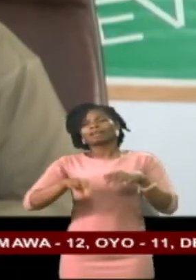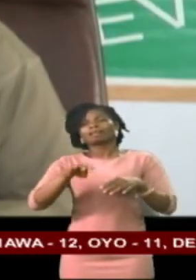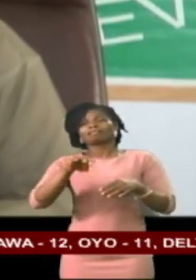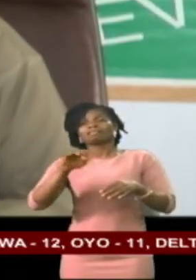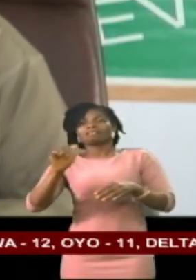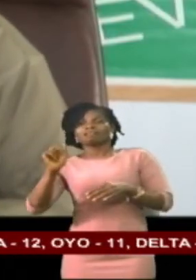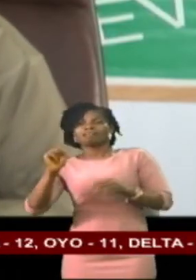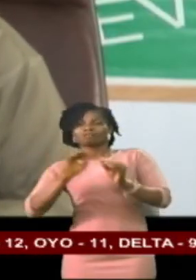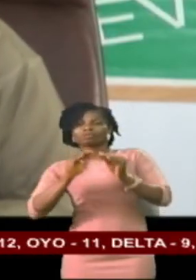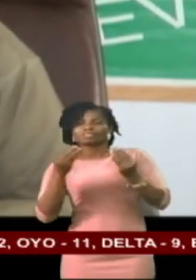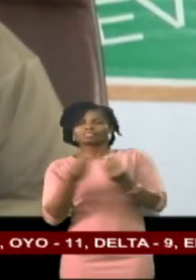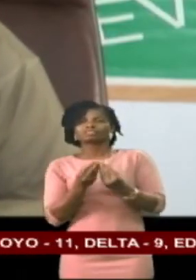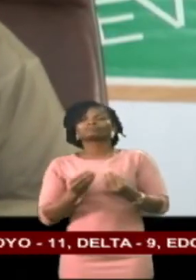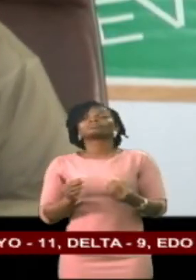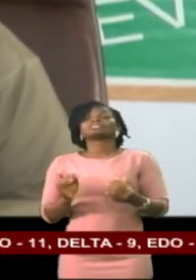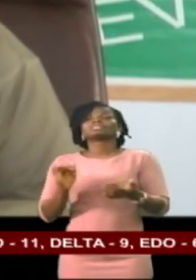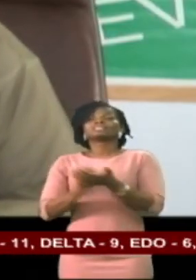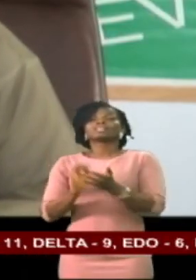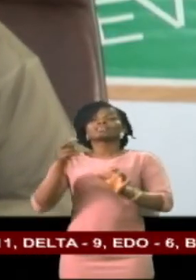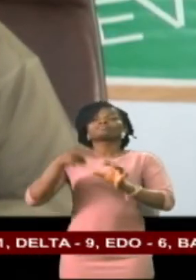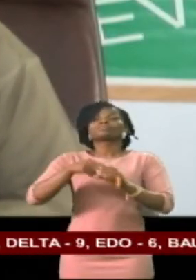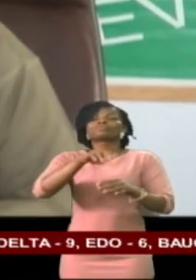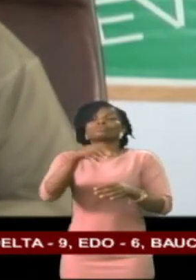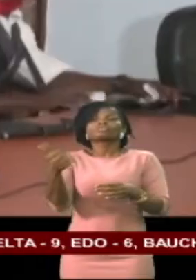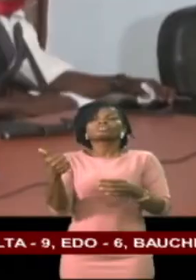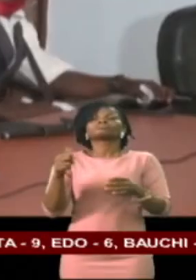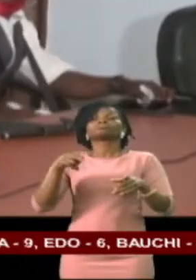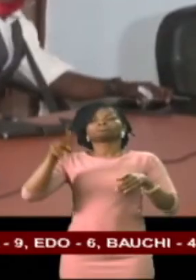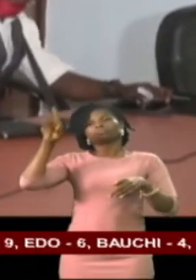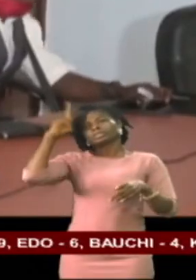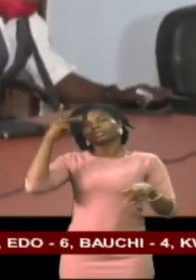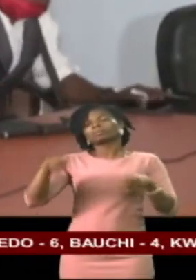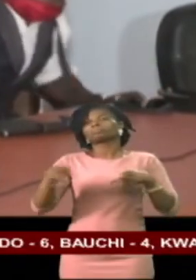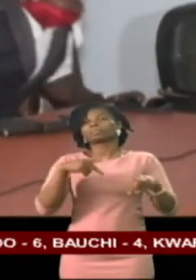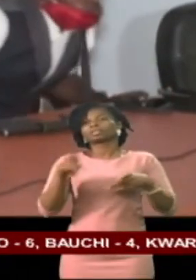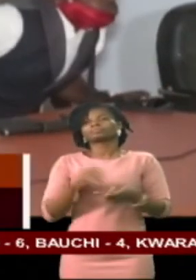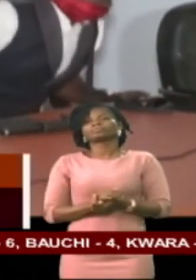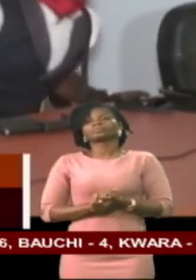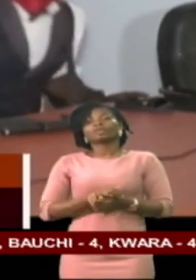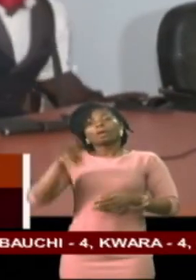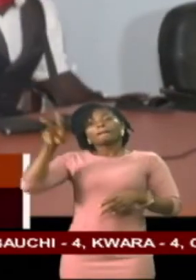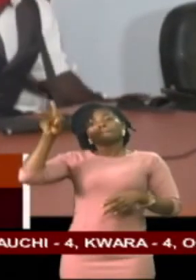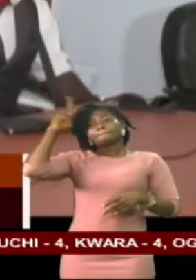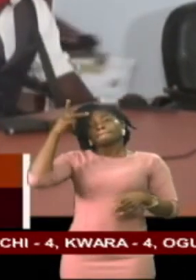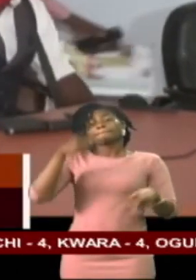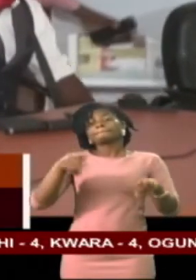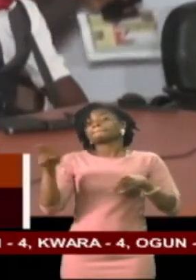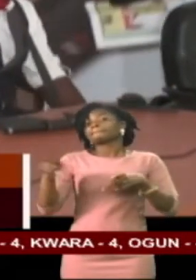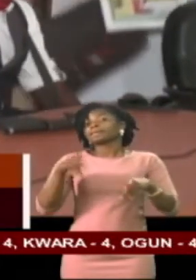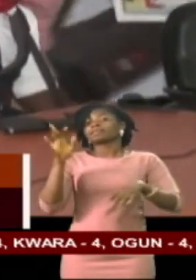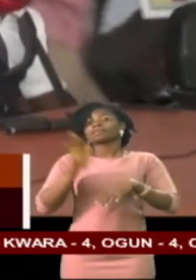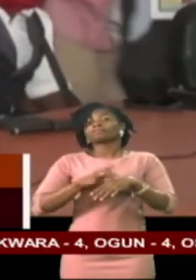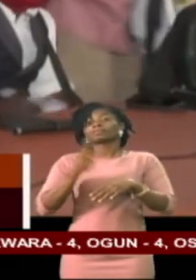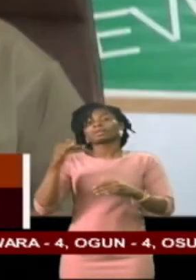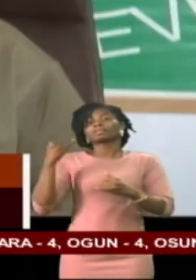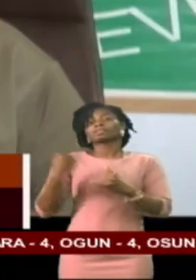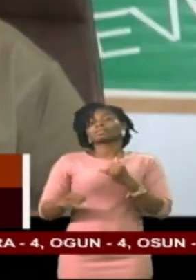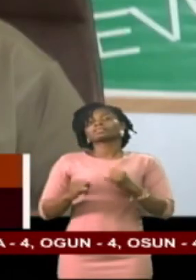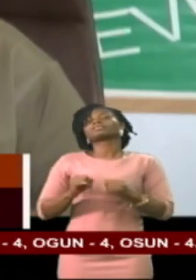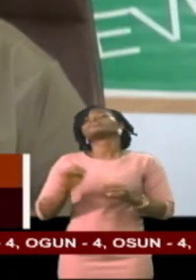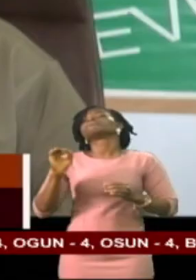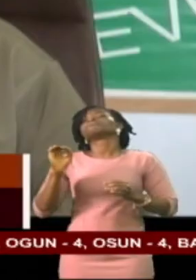organization comprising other political party entities. Political parties affected by the latest deregistration exercise